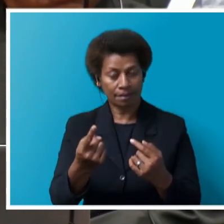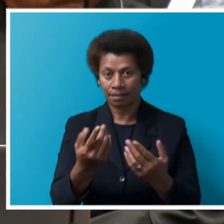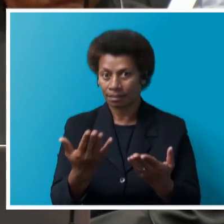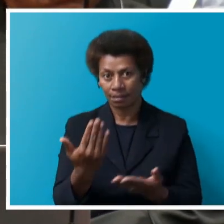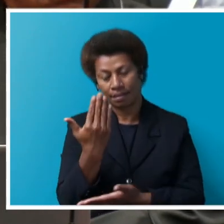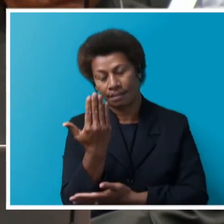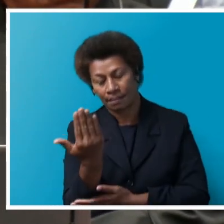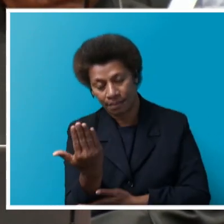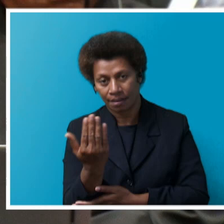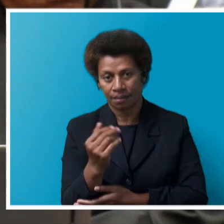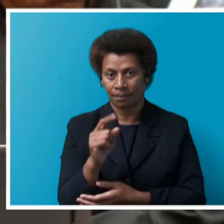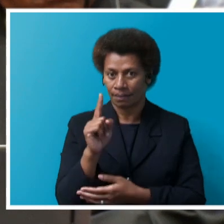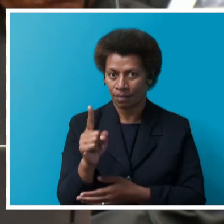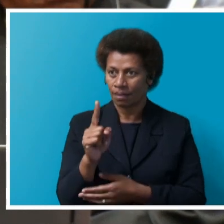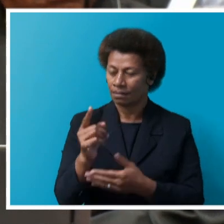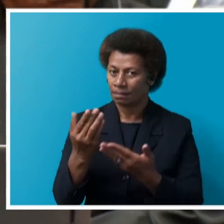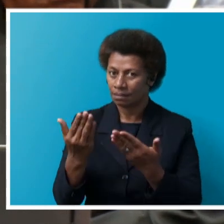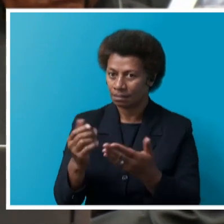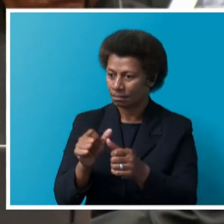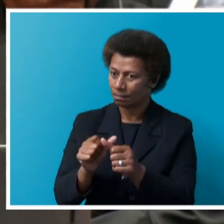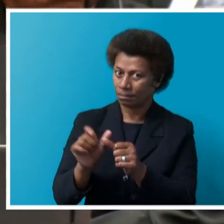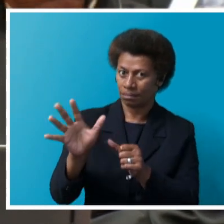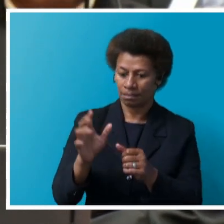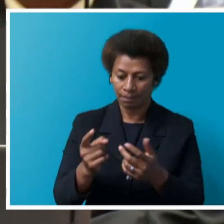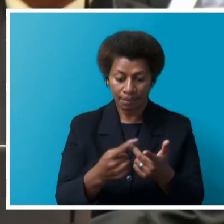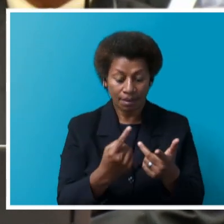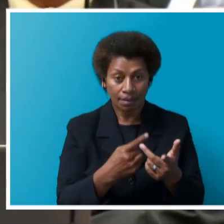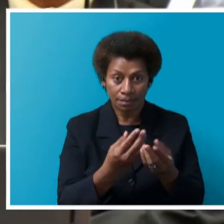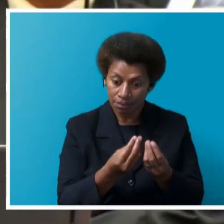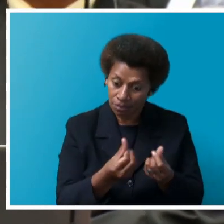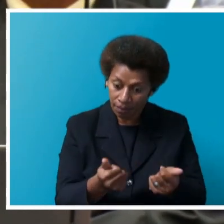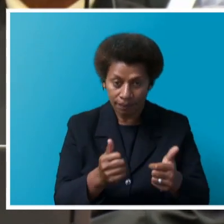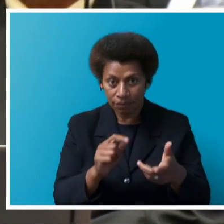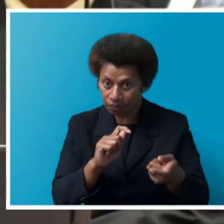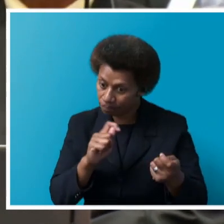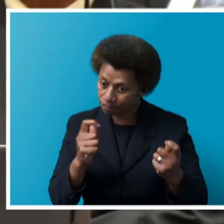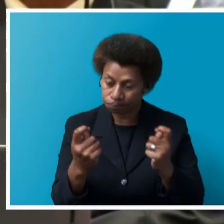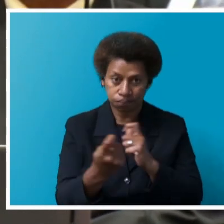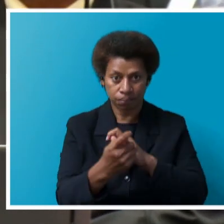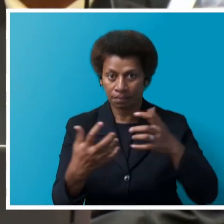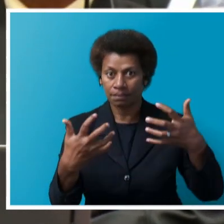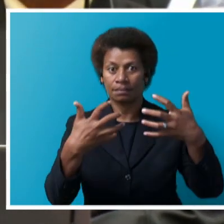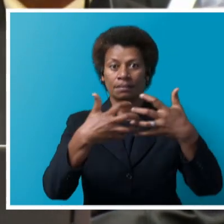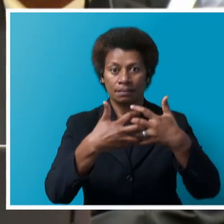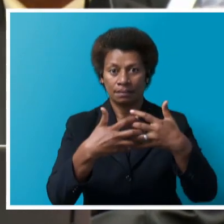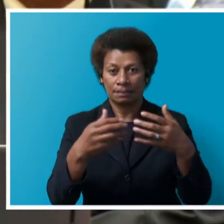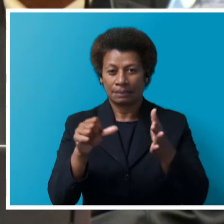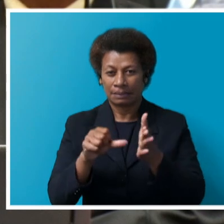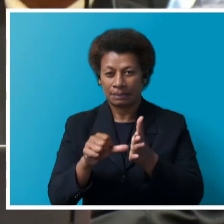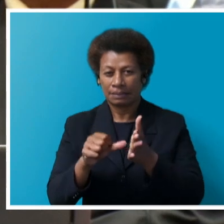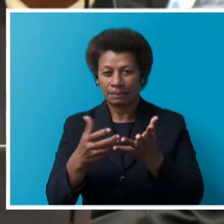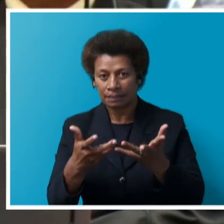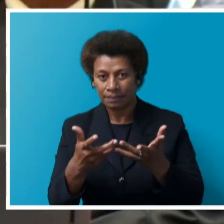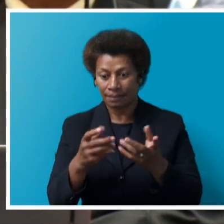rely on external assistance. We must find ways to endure and adapt. Likewise, as leaders, we must be willing to change